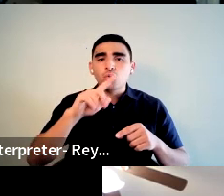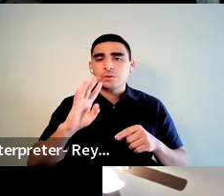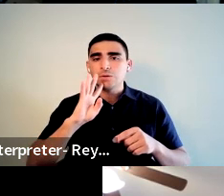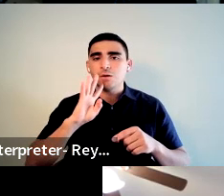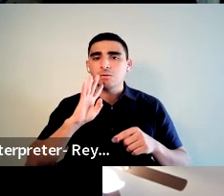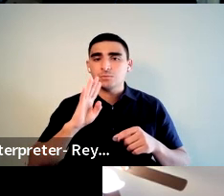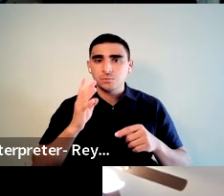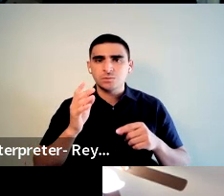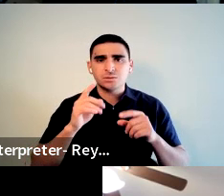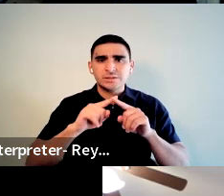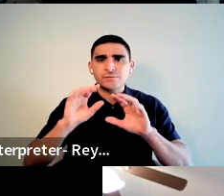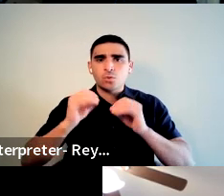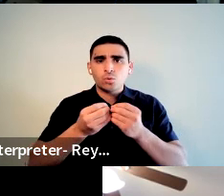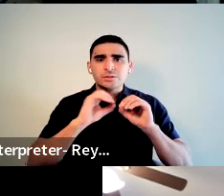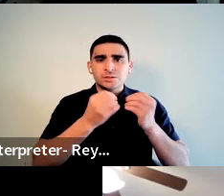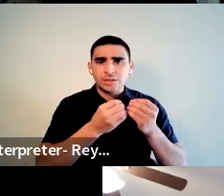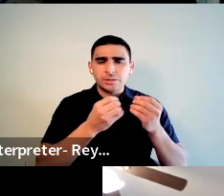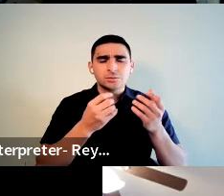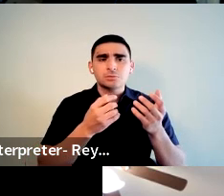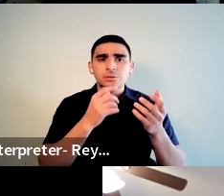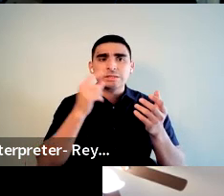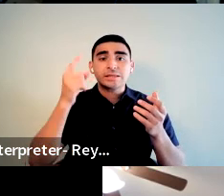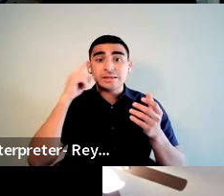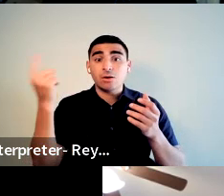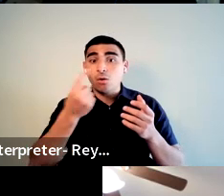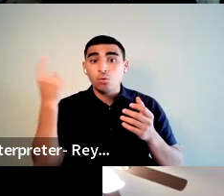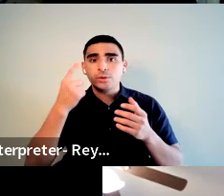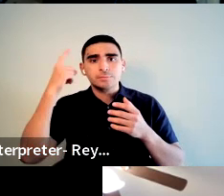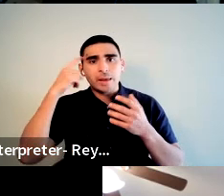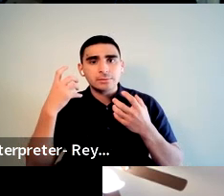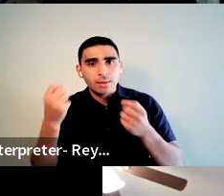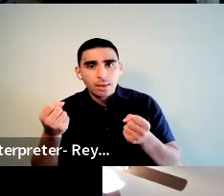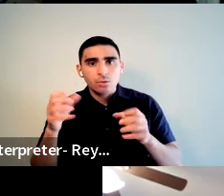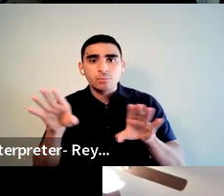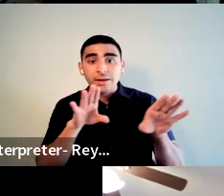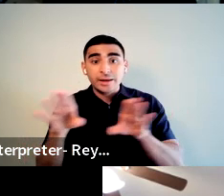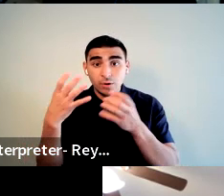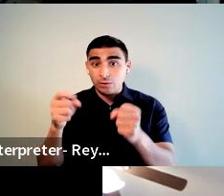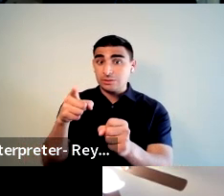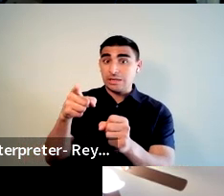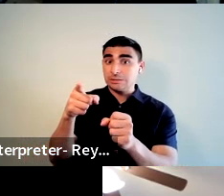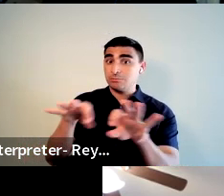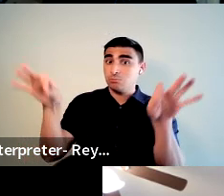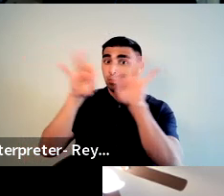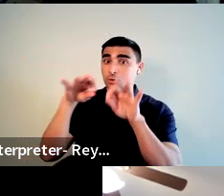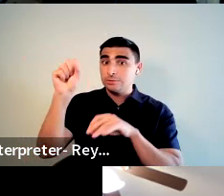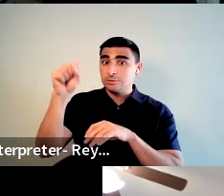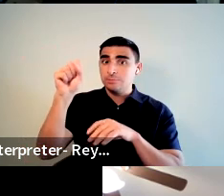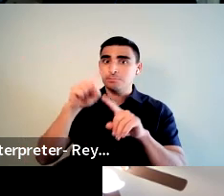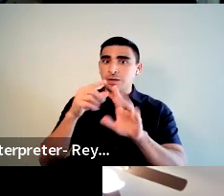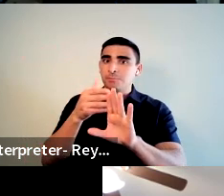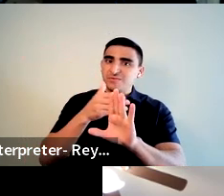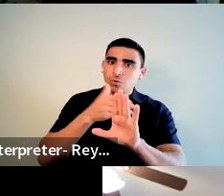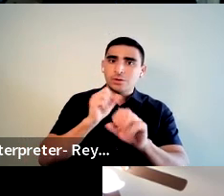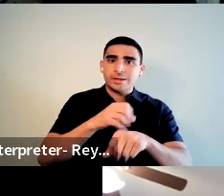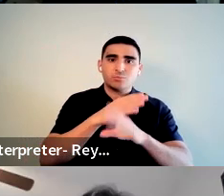could get a little bit more creative there, and that it's not all just mental health or behavioral health, although that's a huge chunk of it too. So those are my